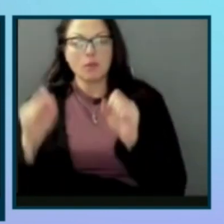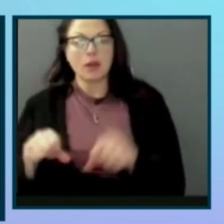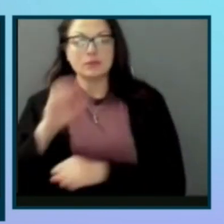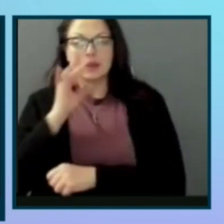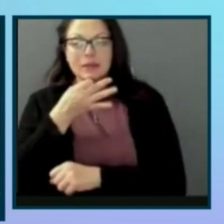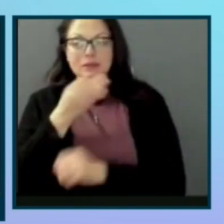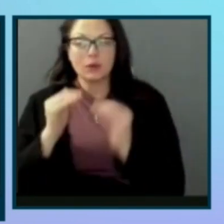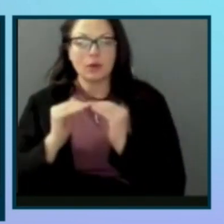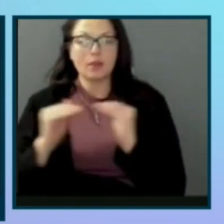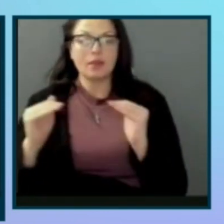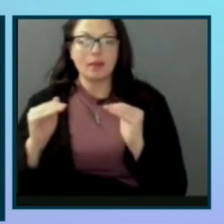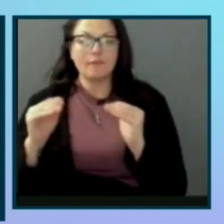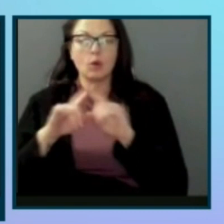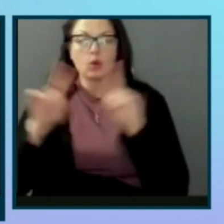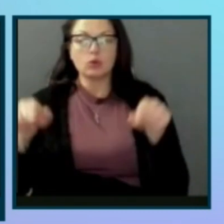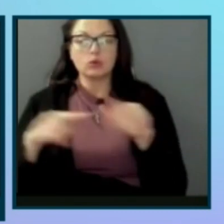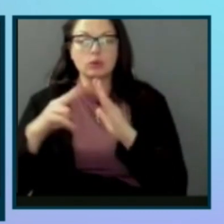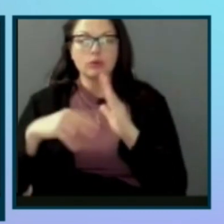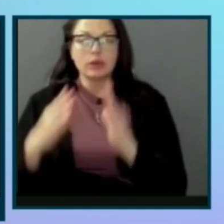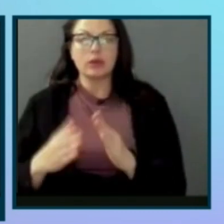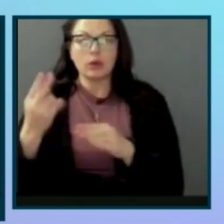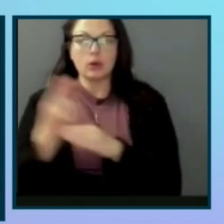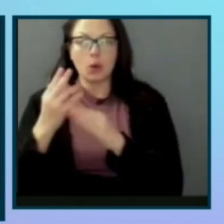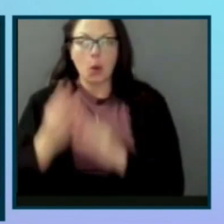level screen reader users who maybe use it on a day-to-day